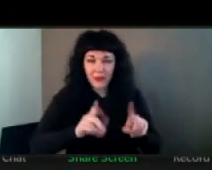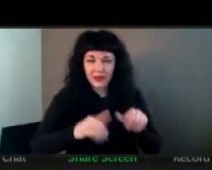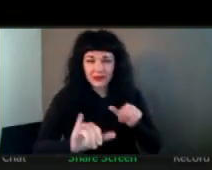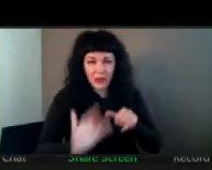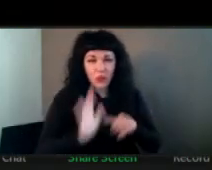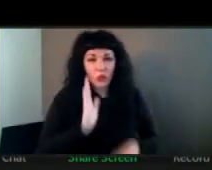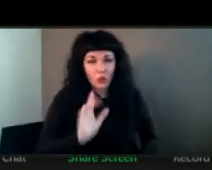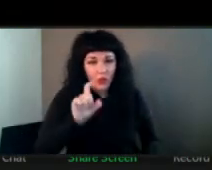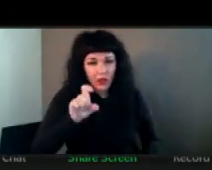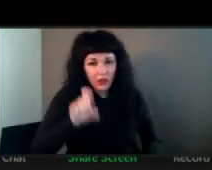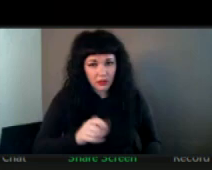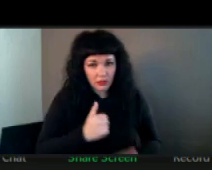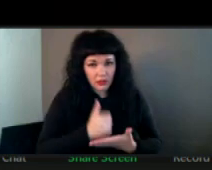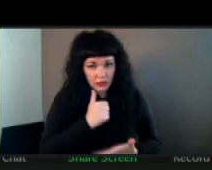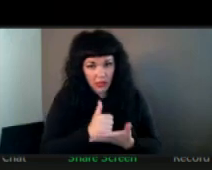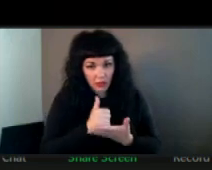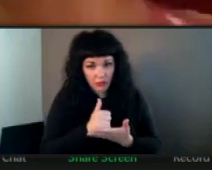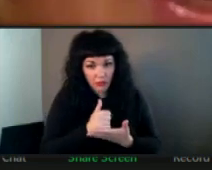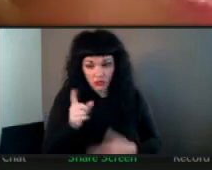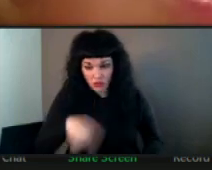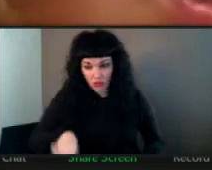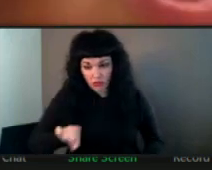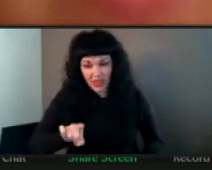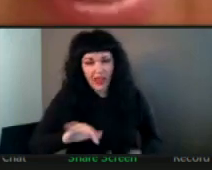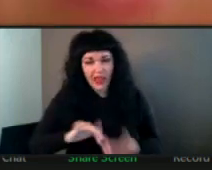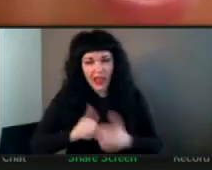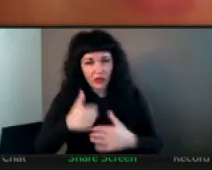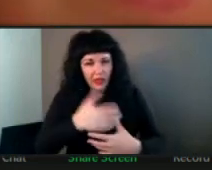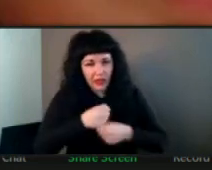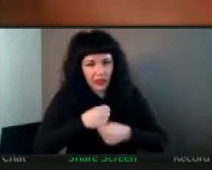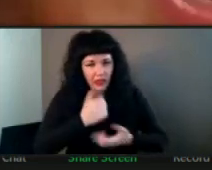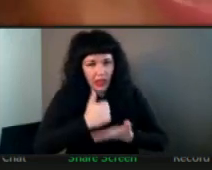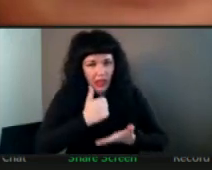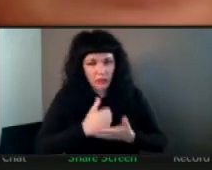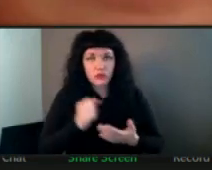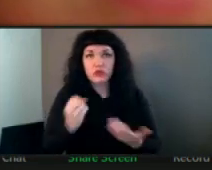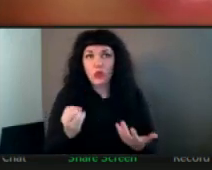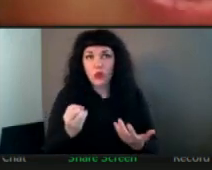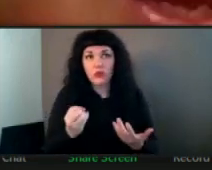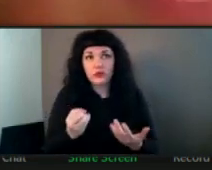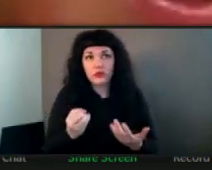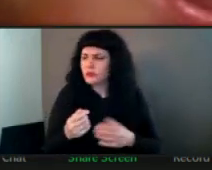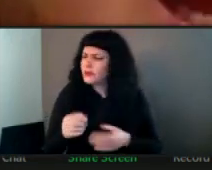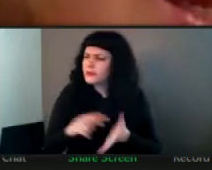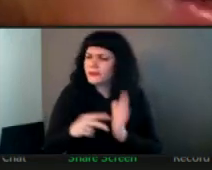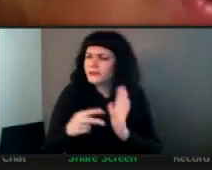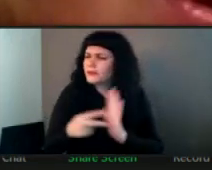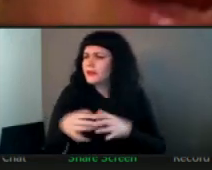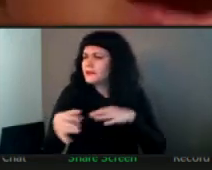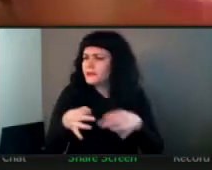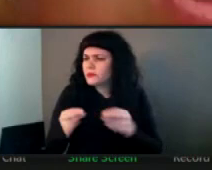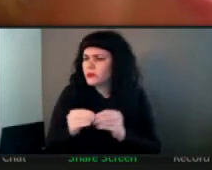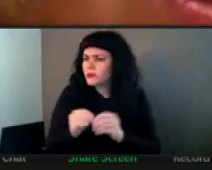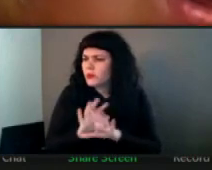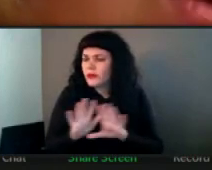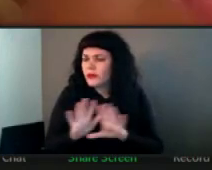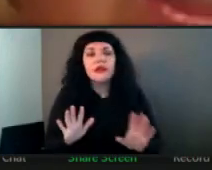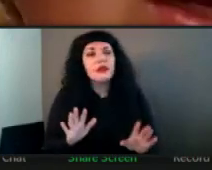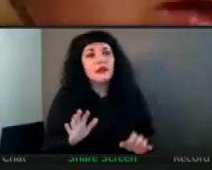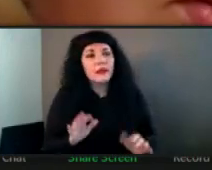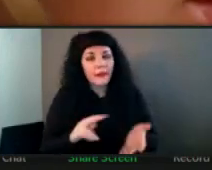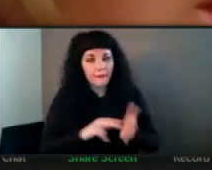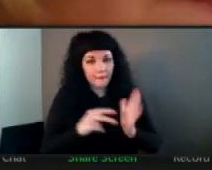Can people who aren't behind, so they haven't let their account go